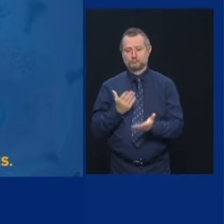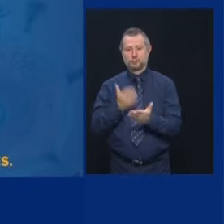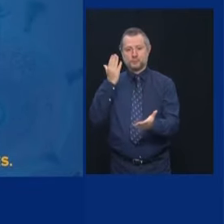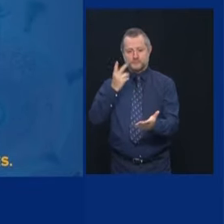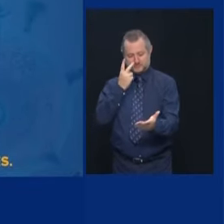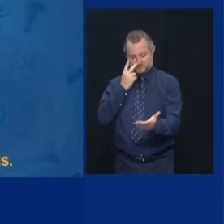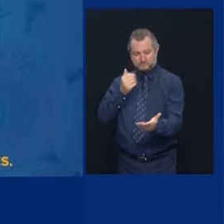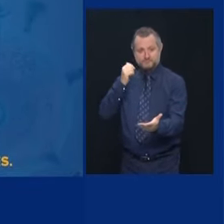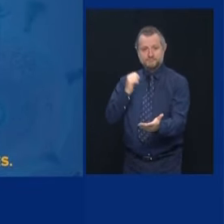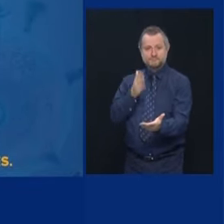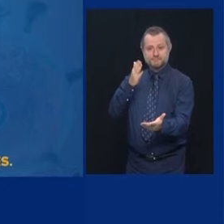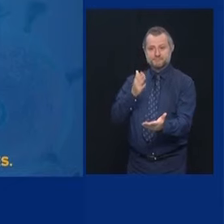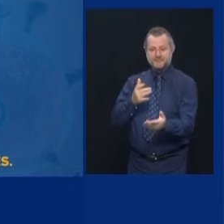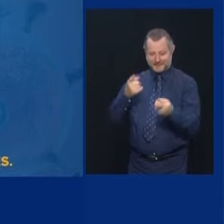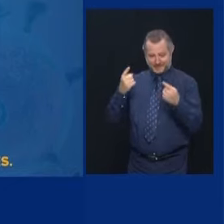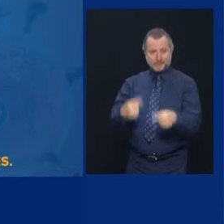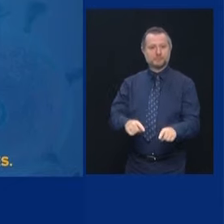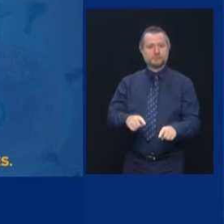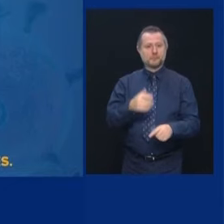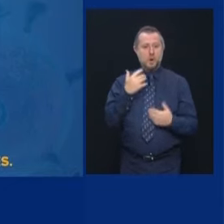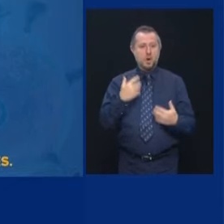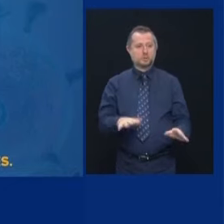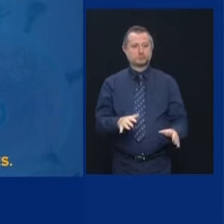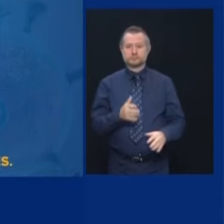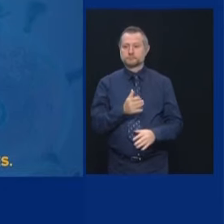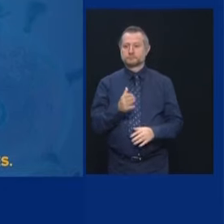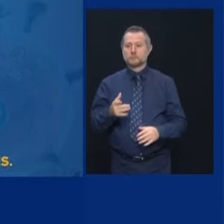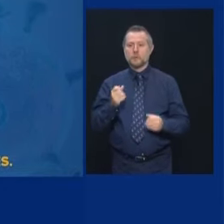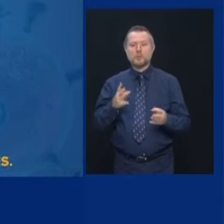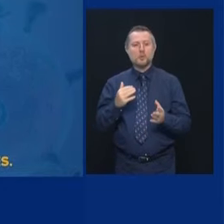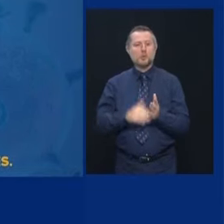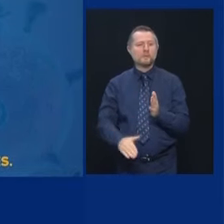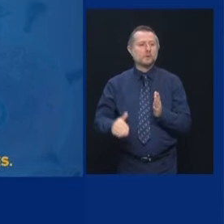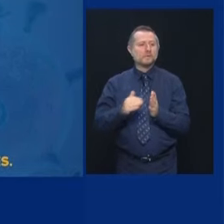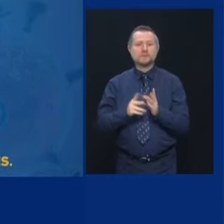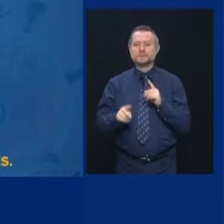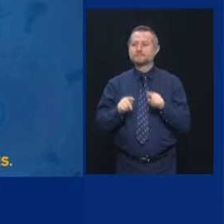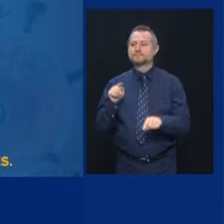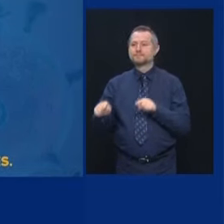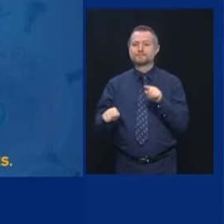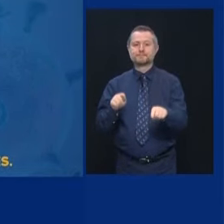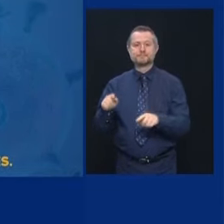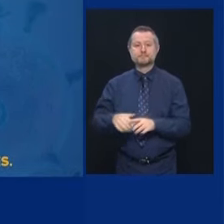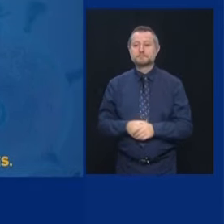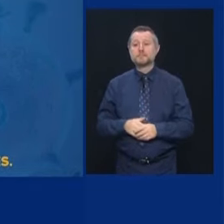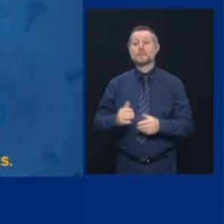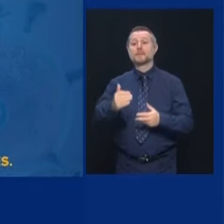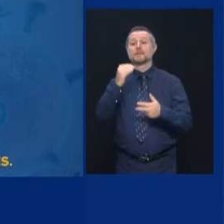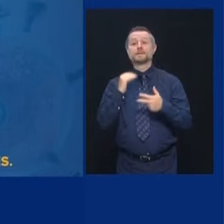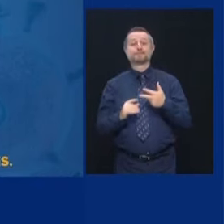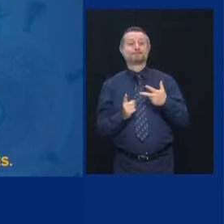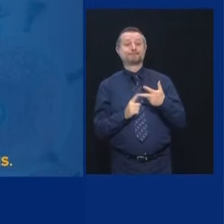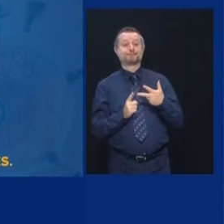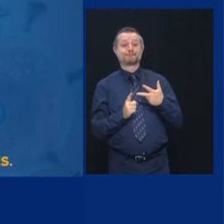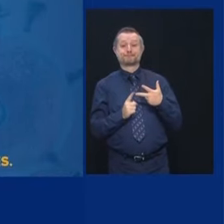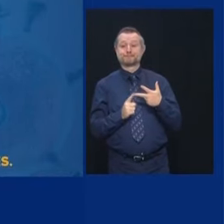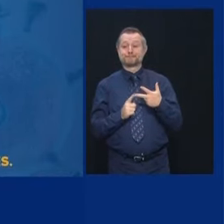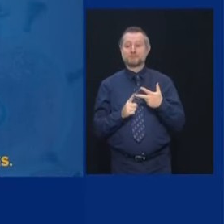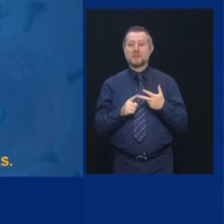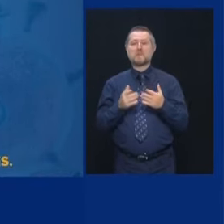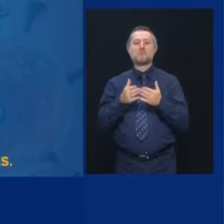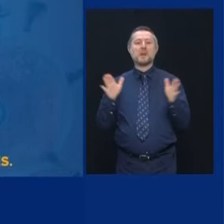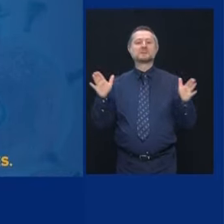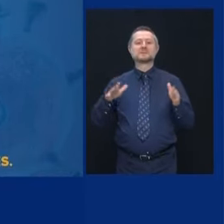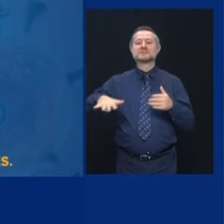what happens here. You've seen it over and over again. Third of public spaces. These are basically in priority order.